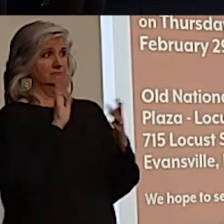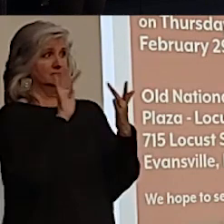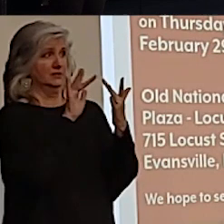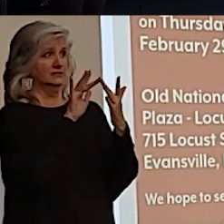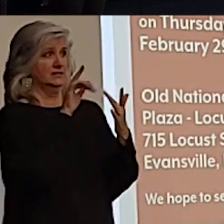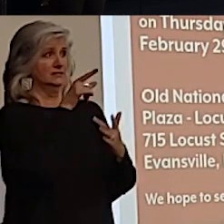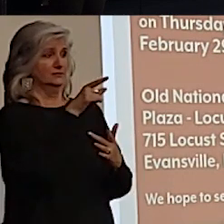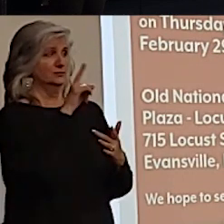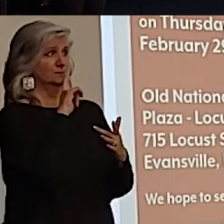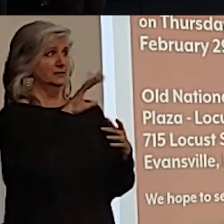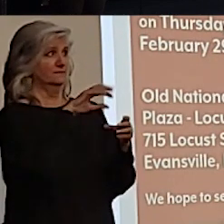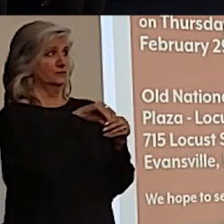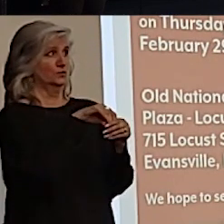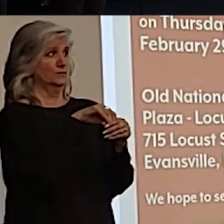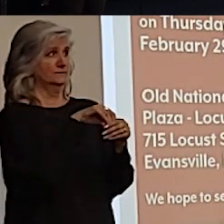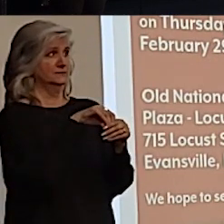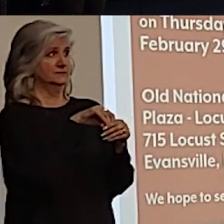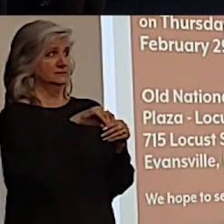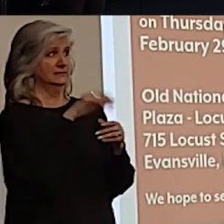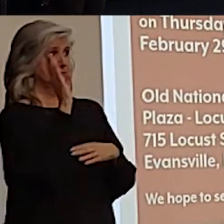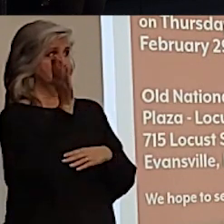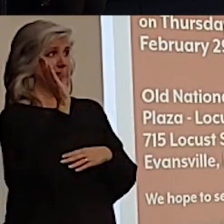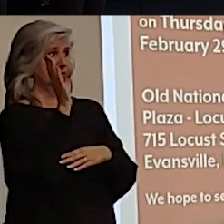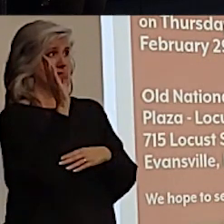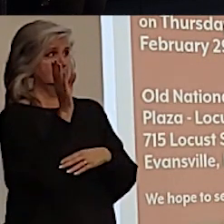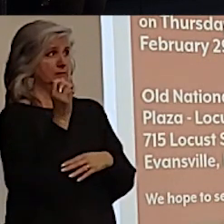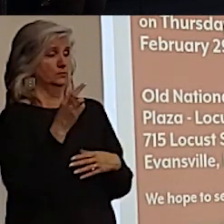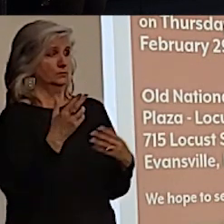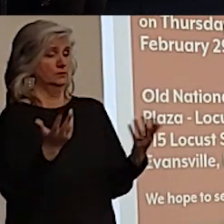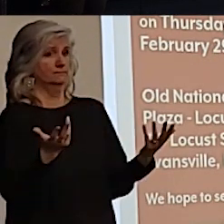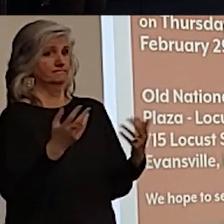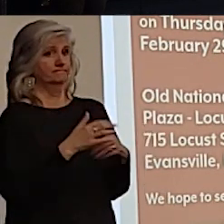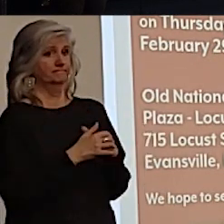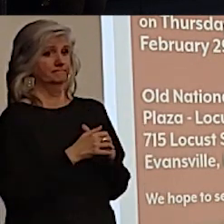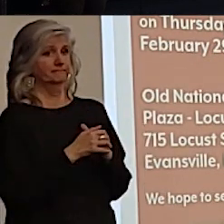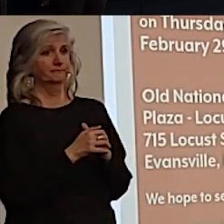contacted you to be involved in speaking or